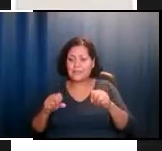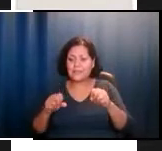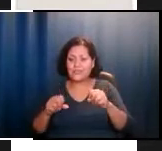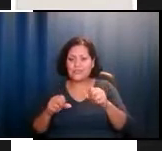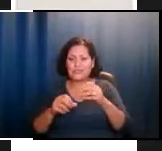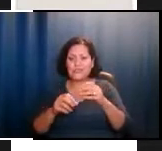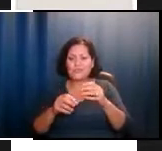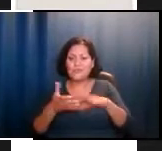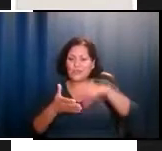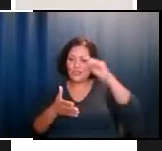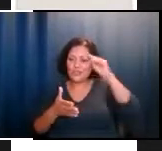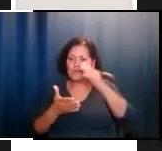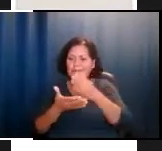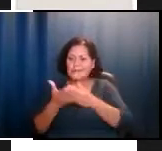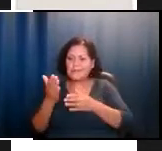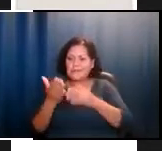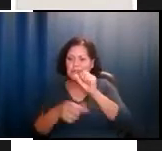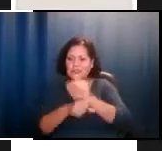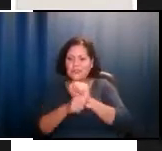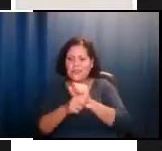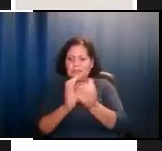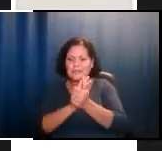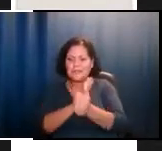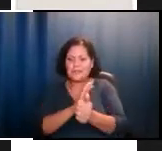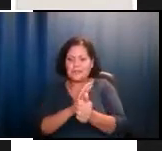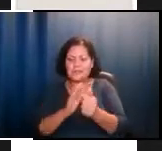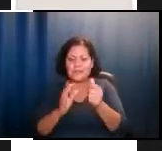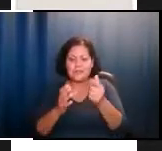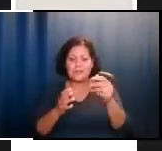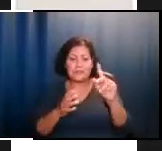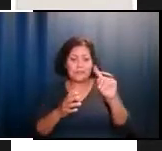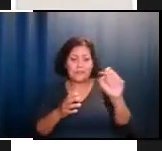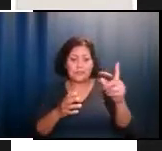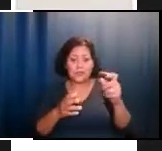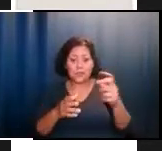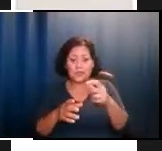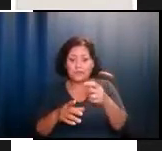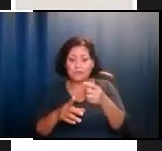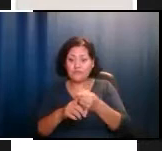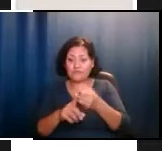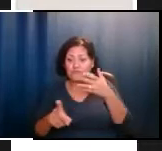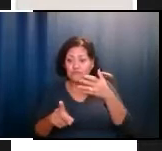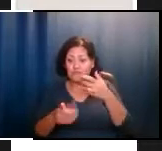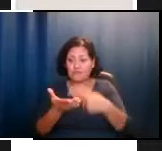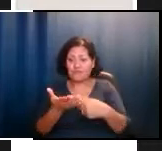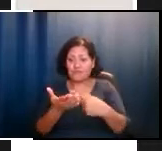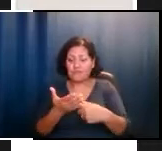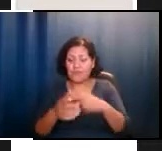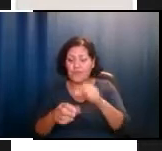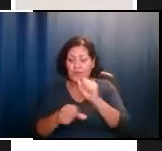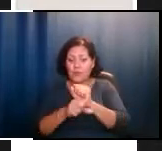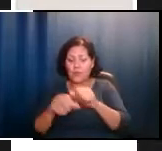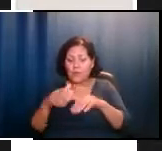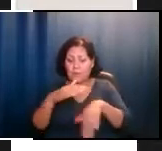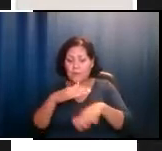So Todd, do you want to talk about those workplace, the work-based learning environment that you've helped to